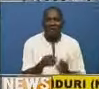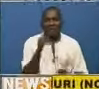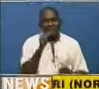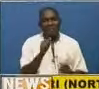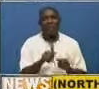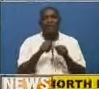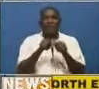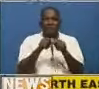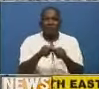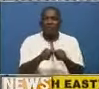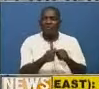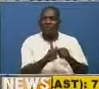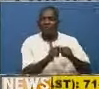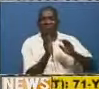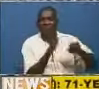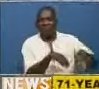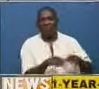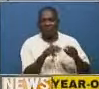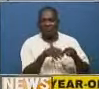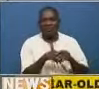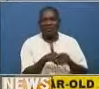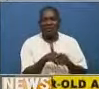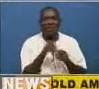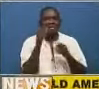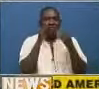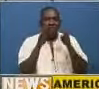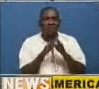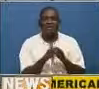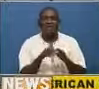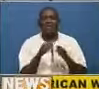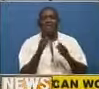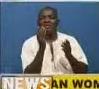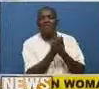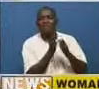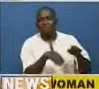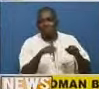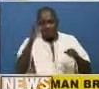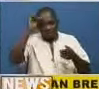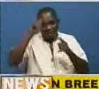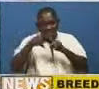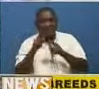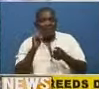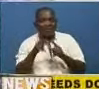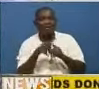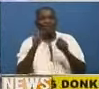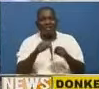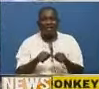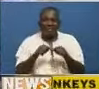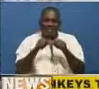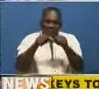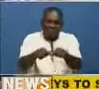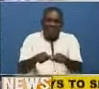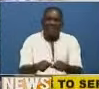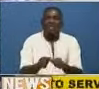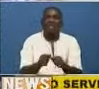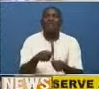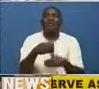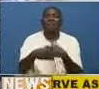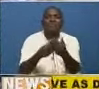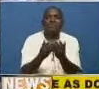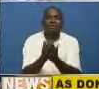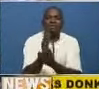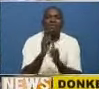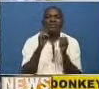girls to actually refrain from this girlfriend relationship and boyfriend relationship, so that they will be able to go through the education